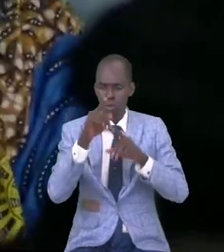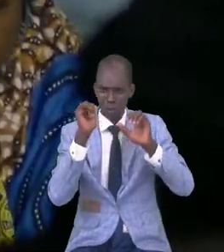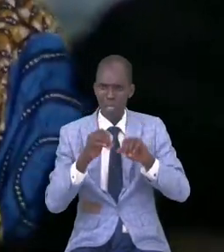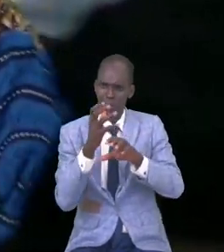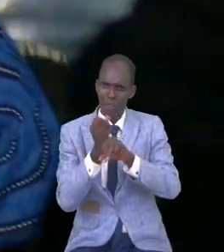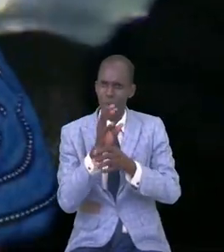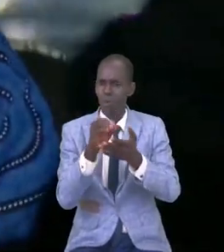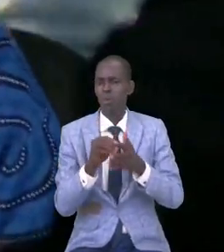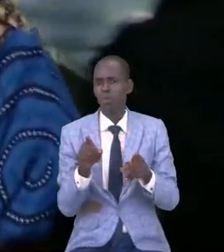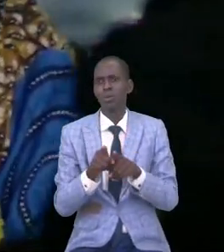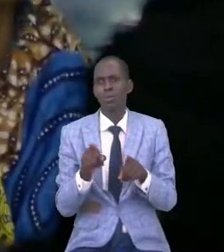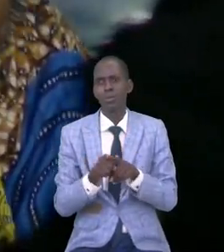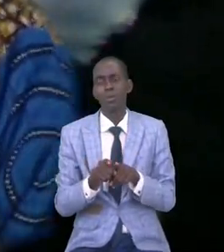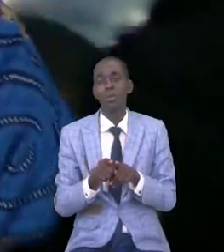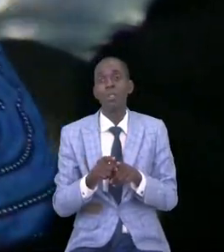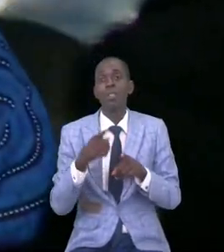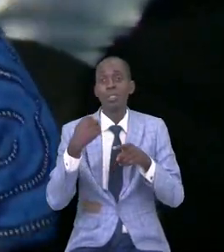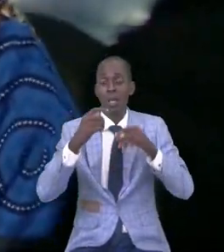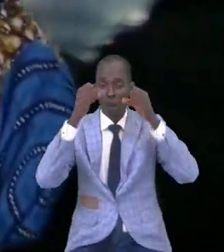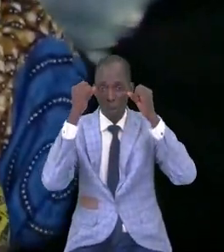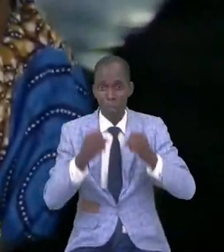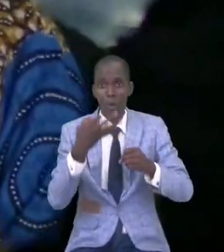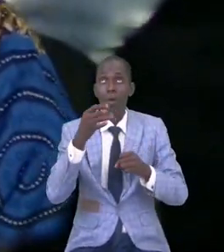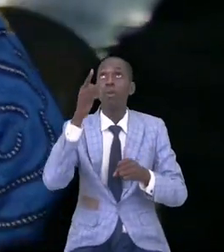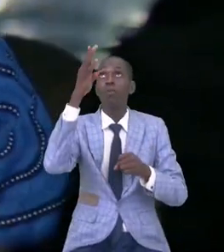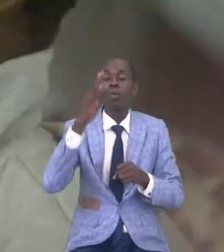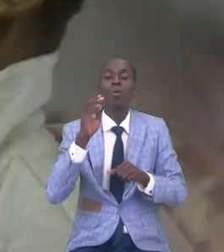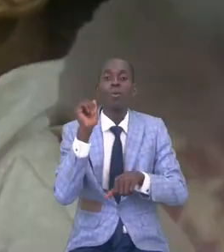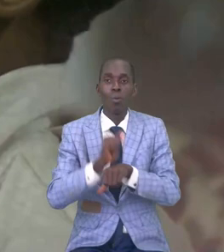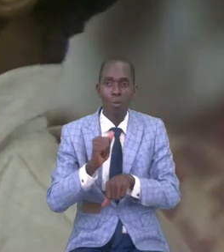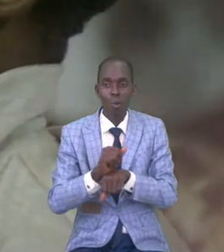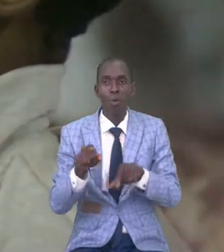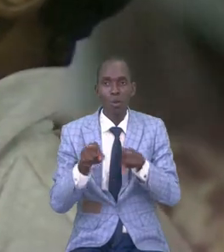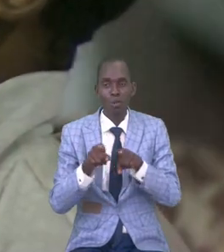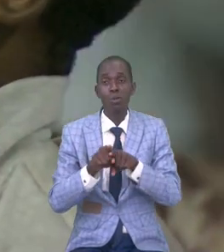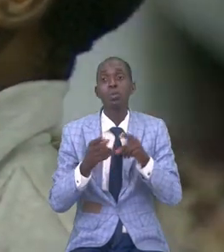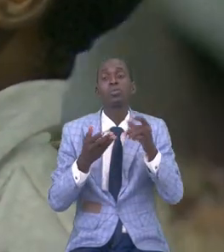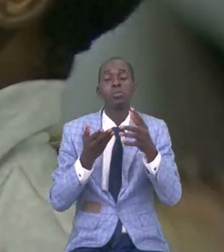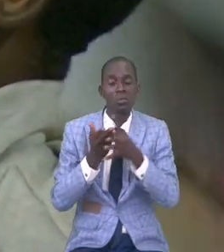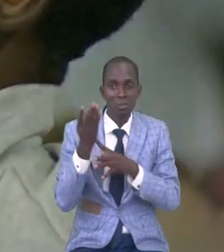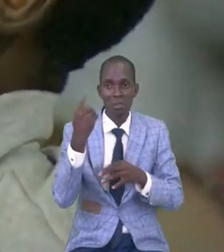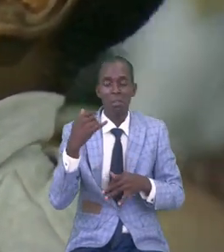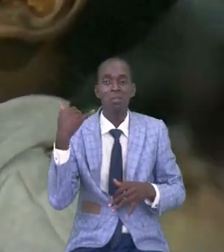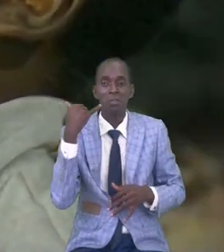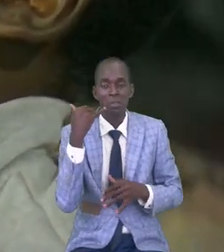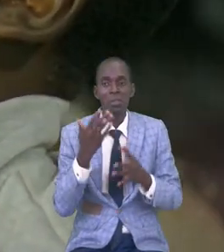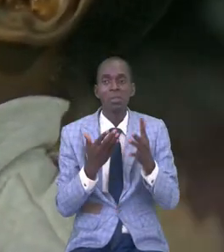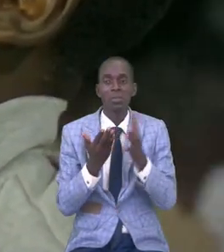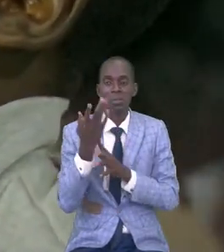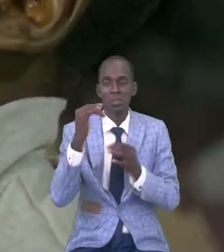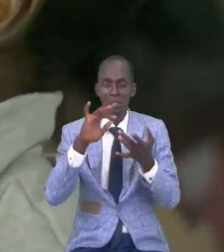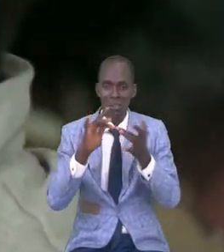Asia, the people in the United States, in Australia, in